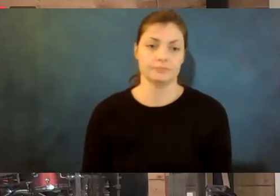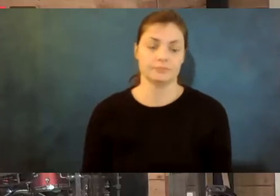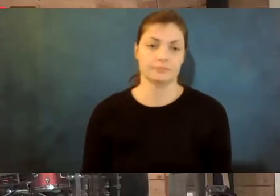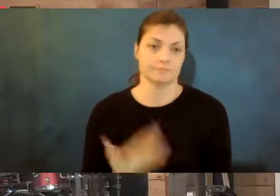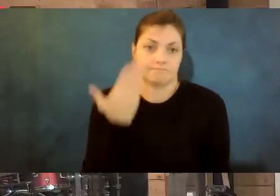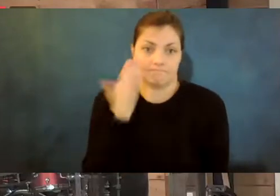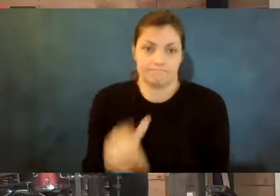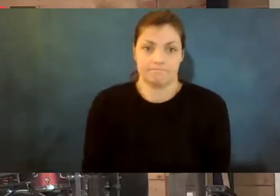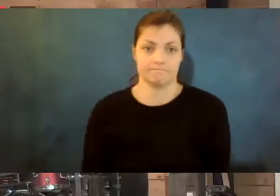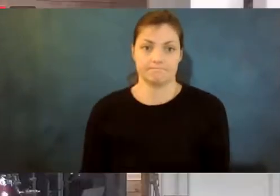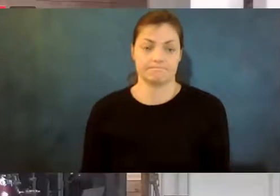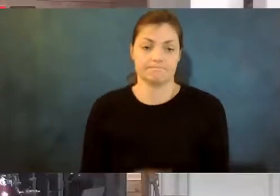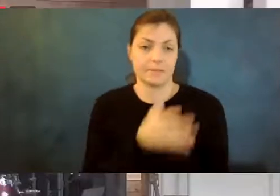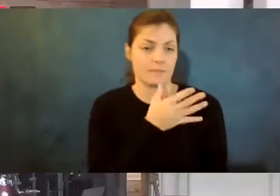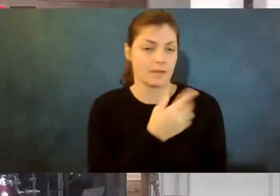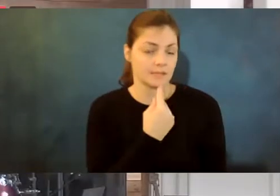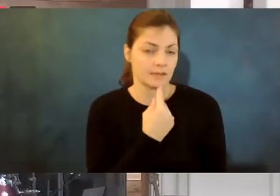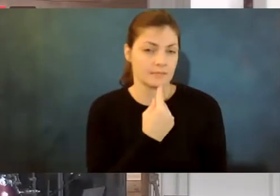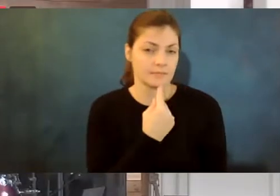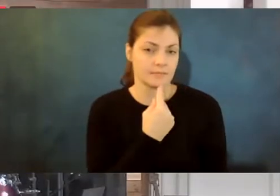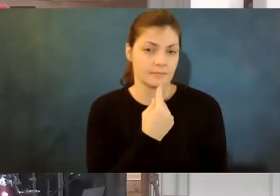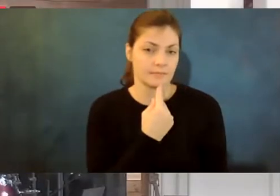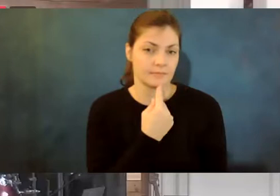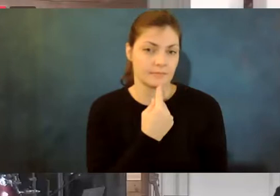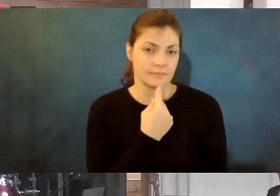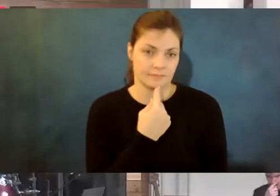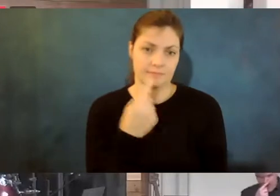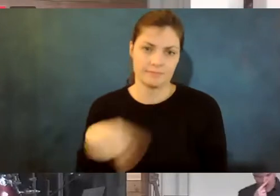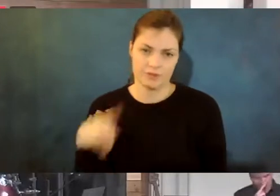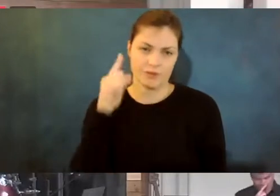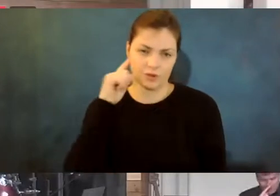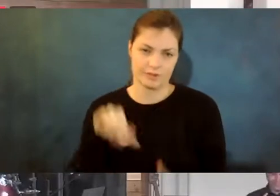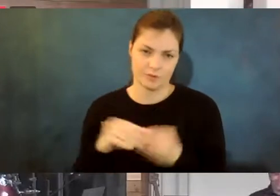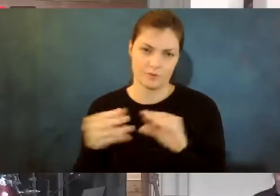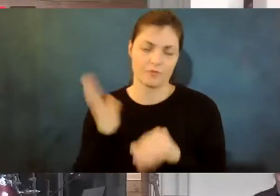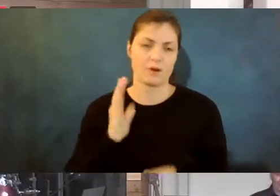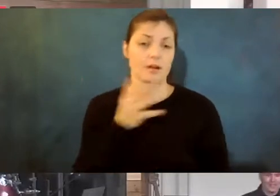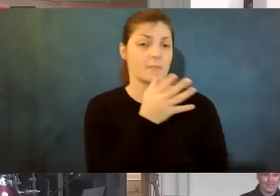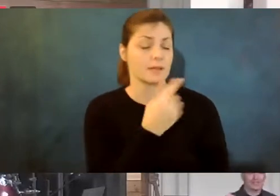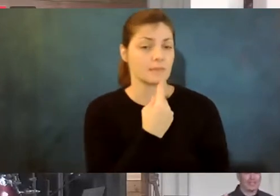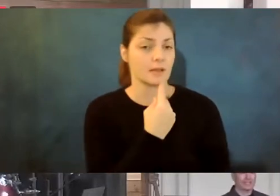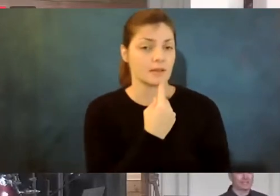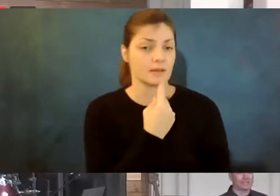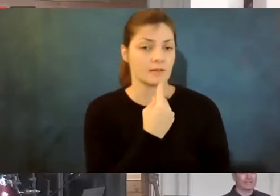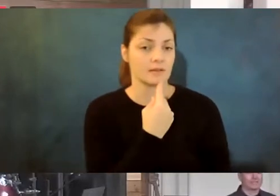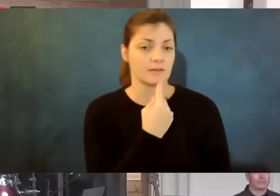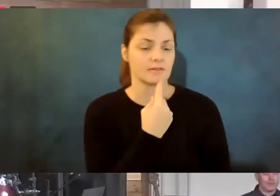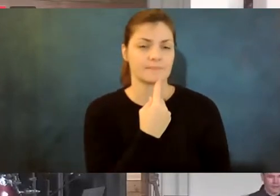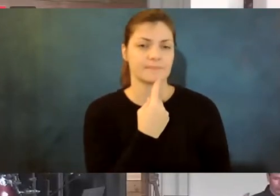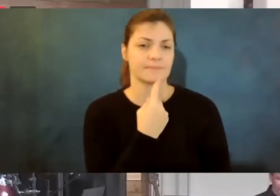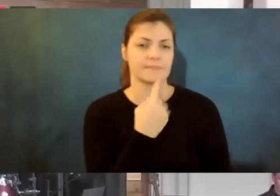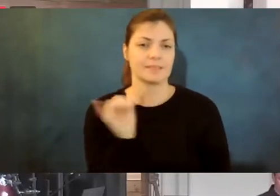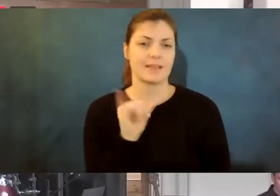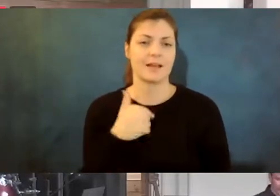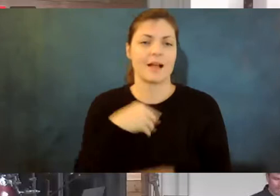I don't know." She said, and some of you have heard me give this before, this image. She said, "It's like I'm